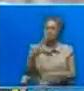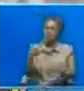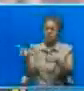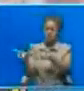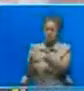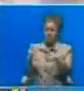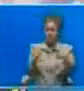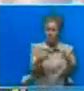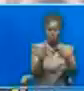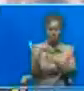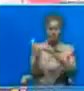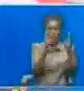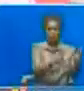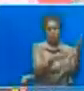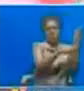names.